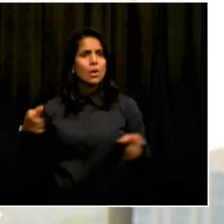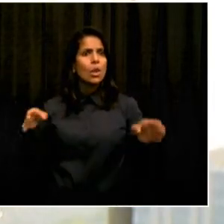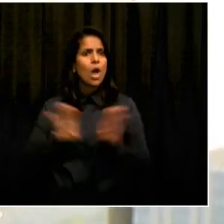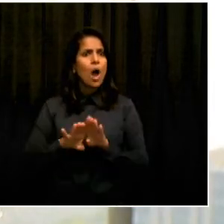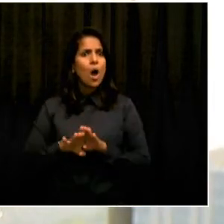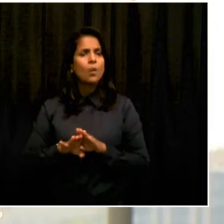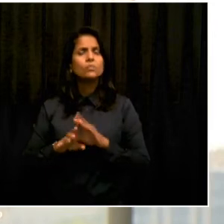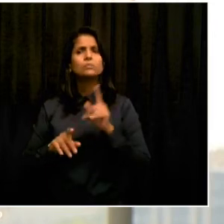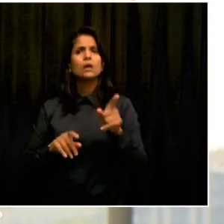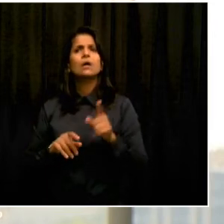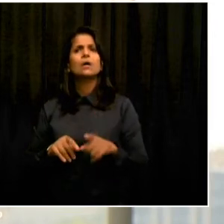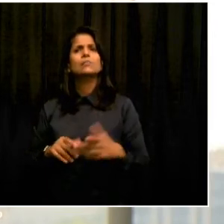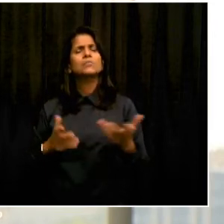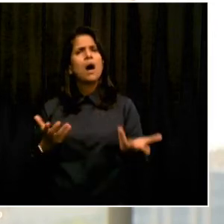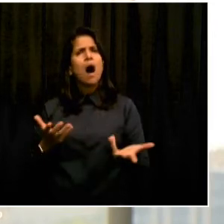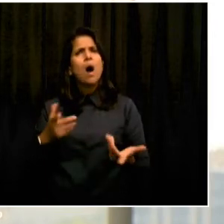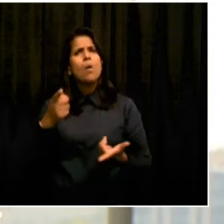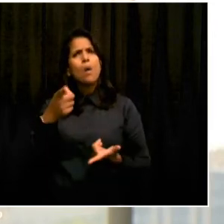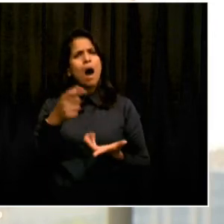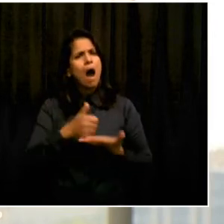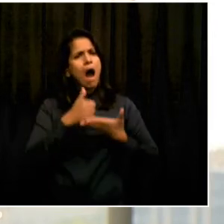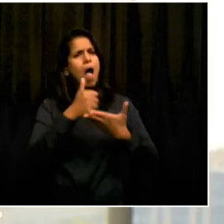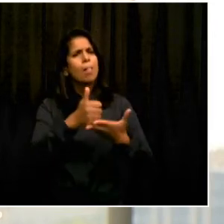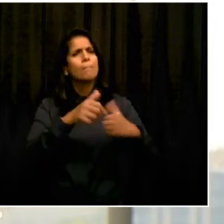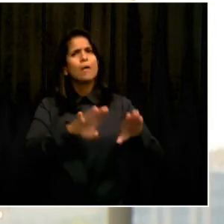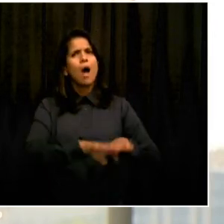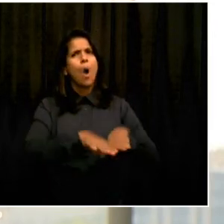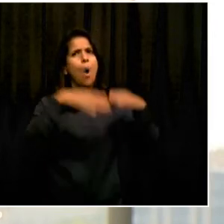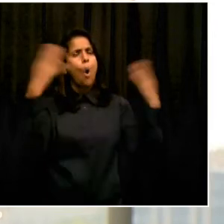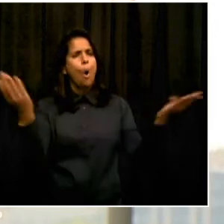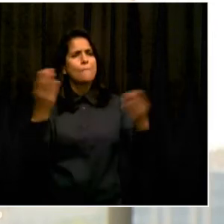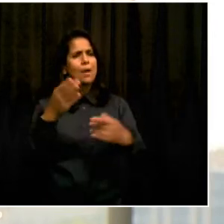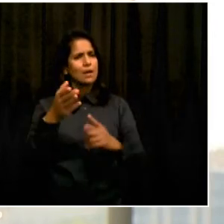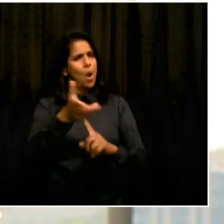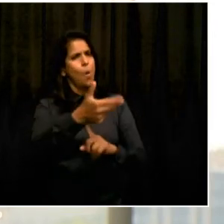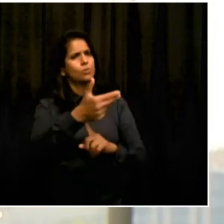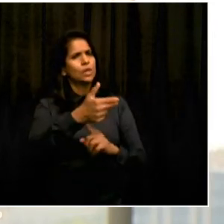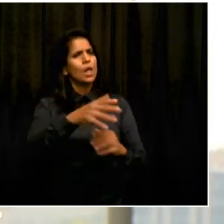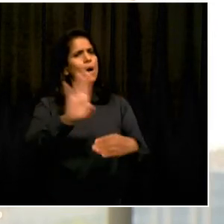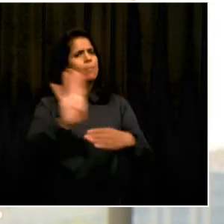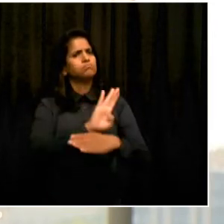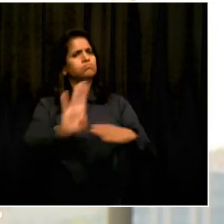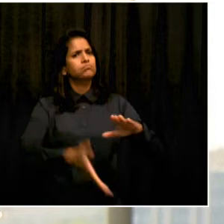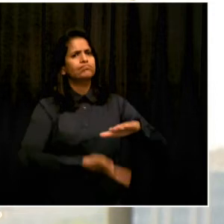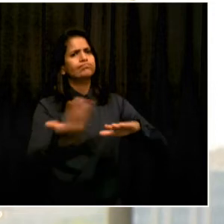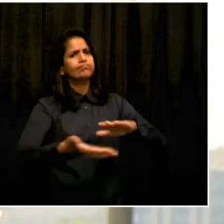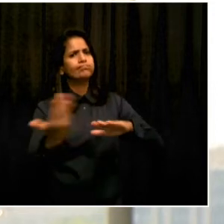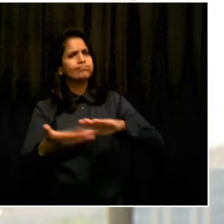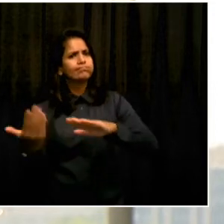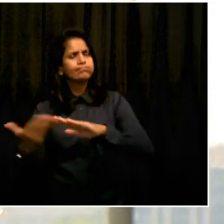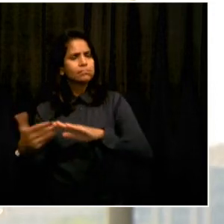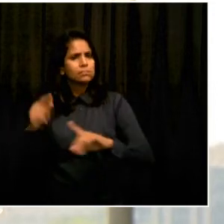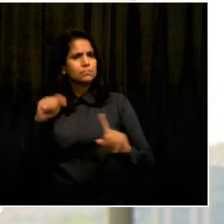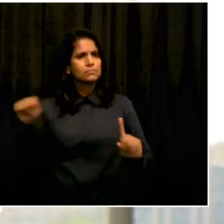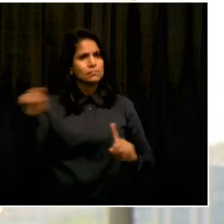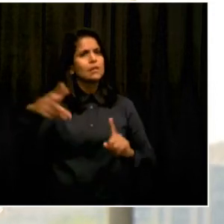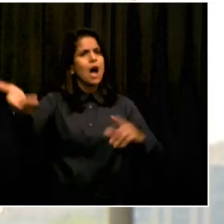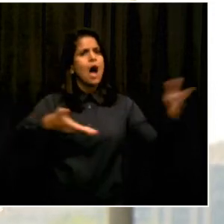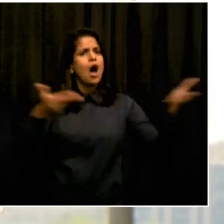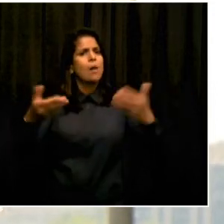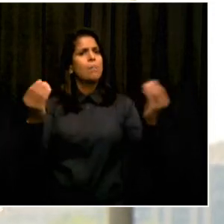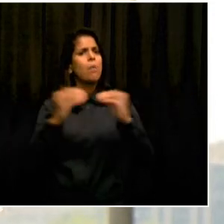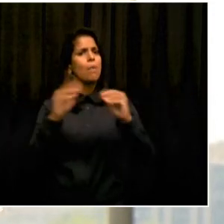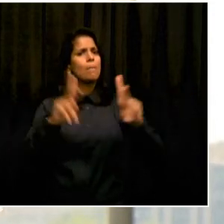Well, obviously, our Deputy Mayor for Housing and Economic Development, Vicky Bean, is working with all sectors. In fact, has had,